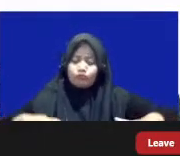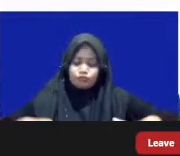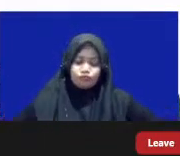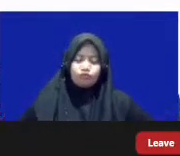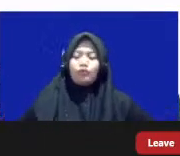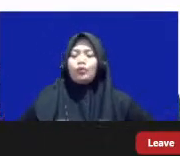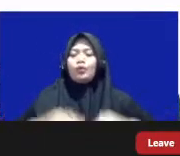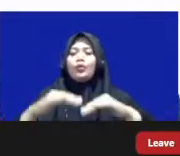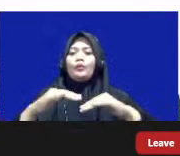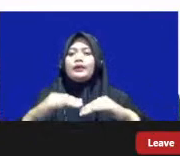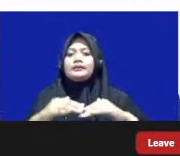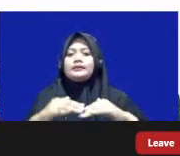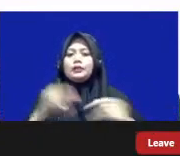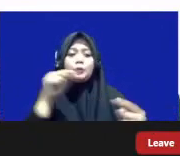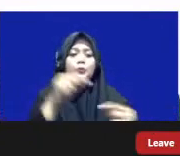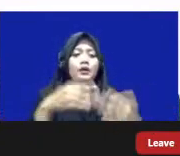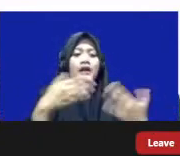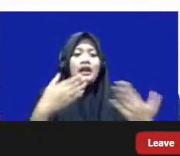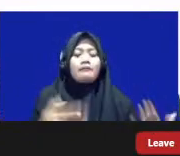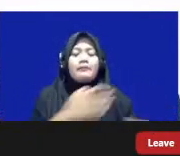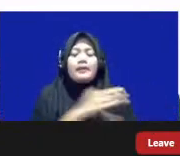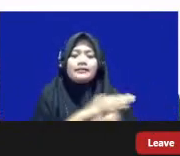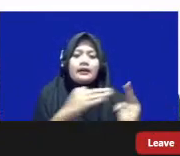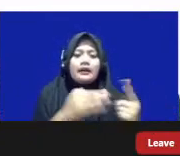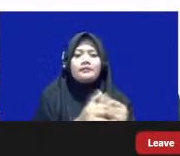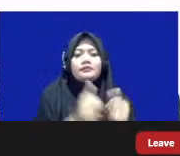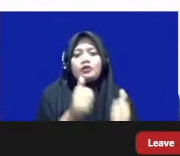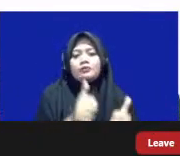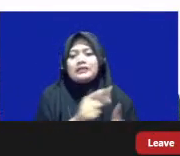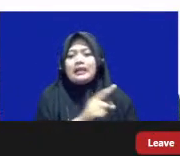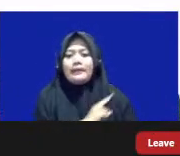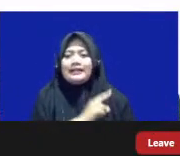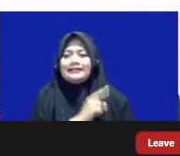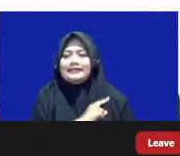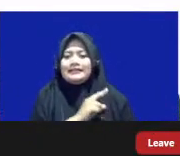my side. Over to you, moderator.